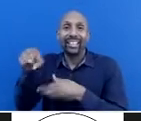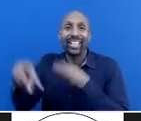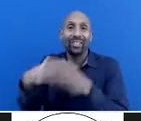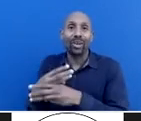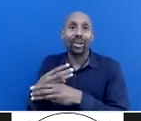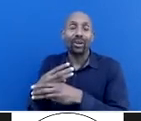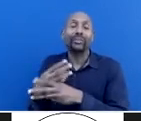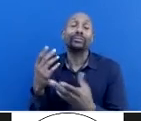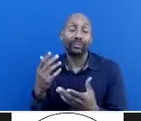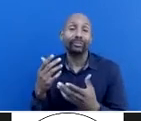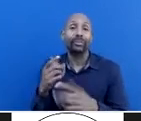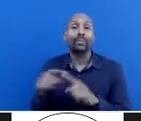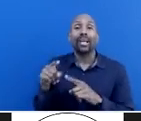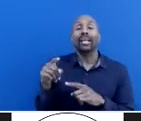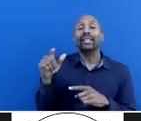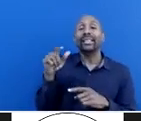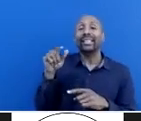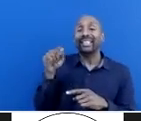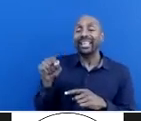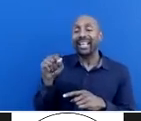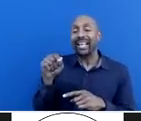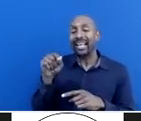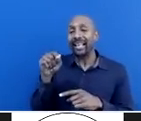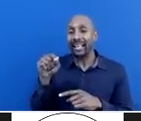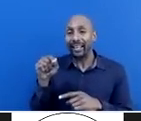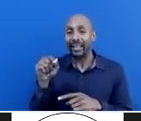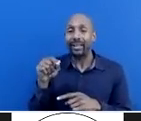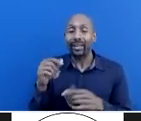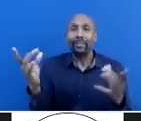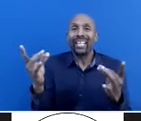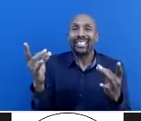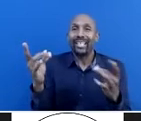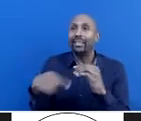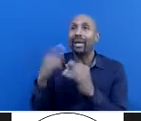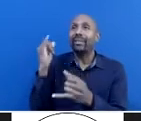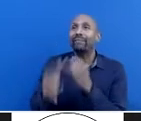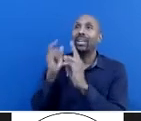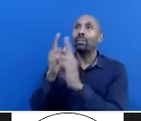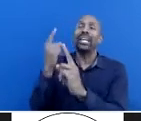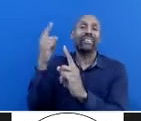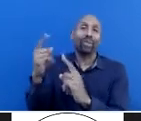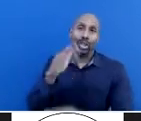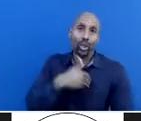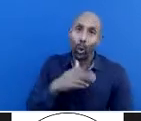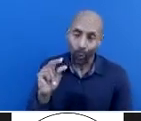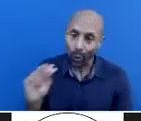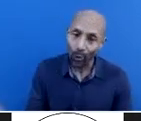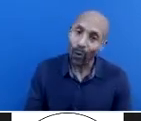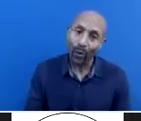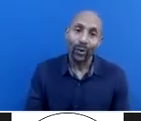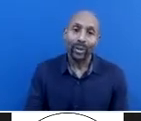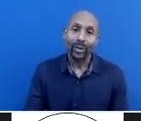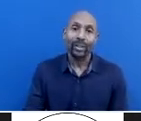solely meditating on the final soul destination for the soul. Rather, it is on how to stay in constant communion